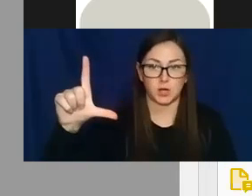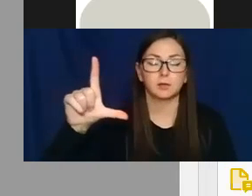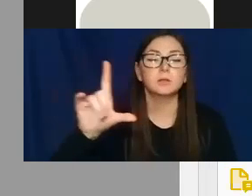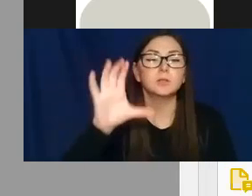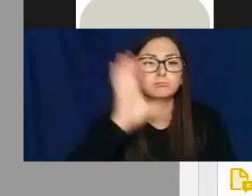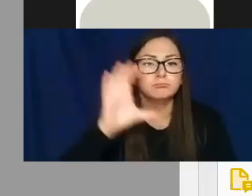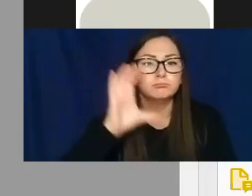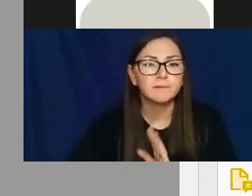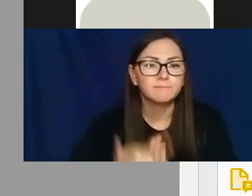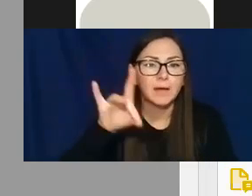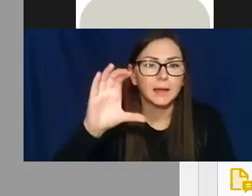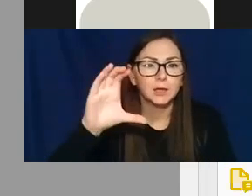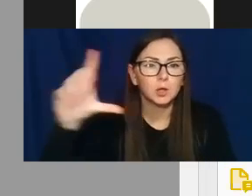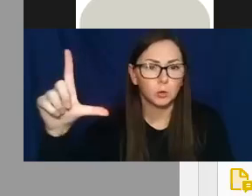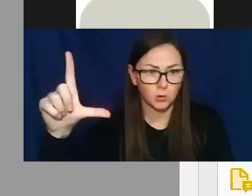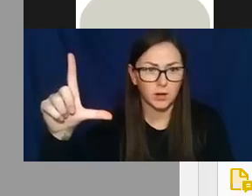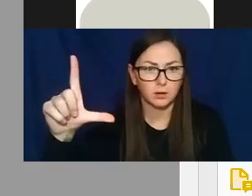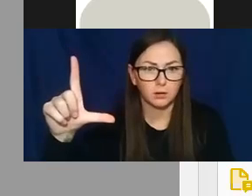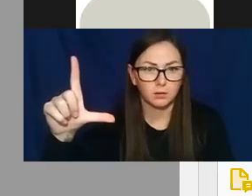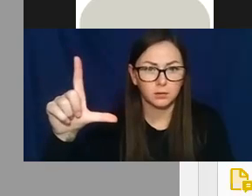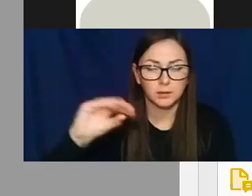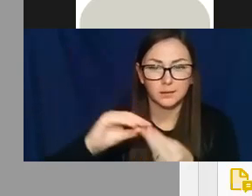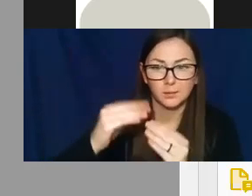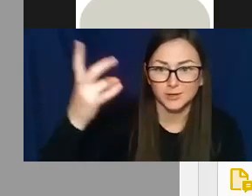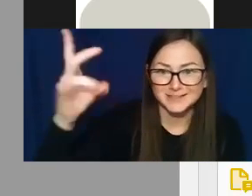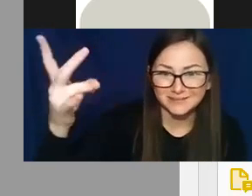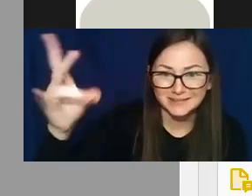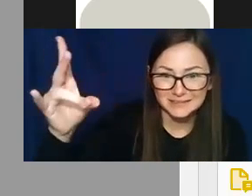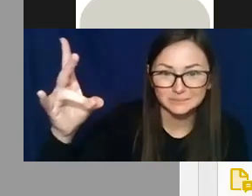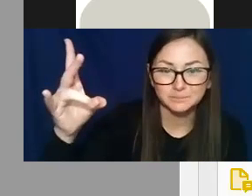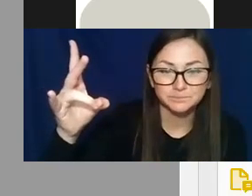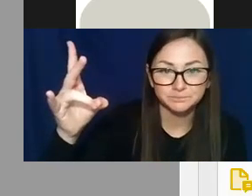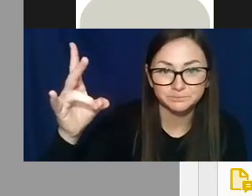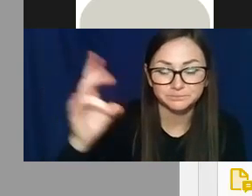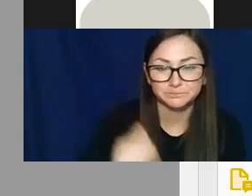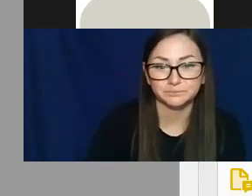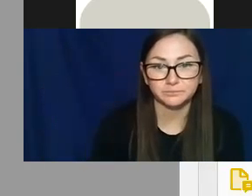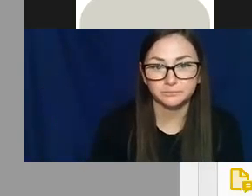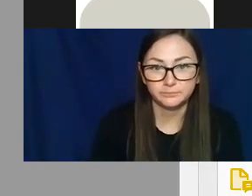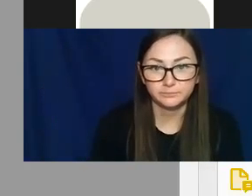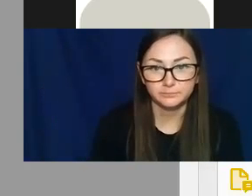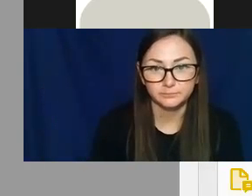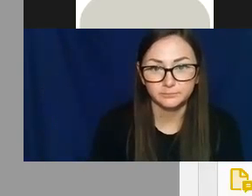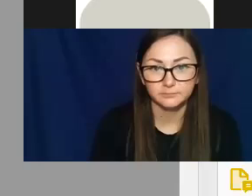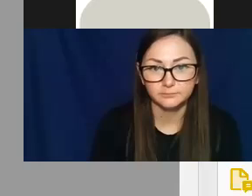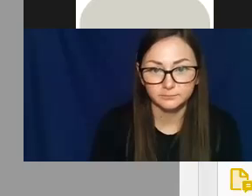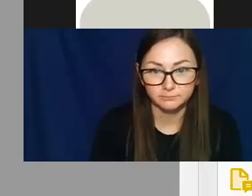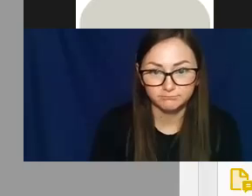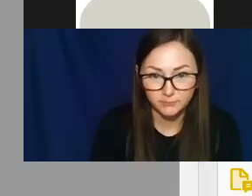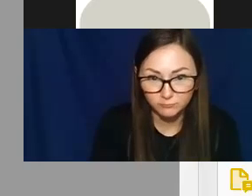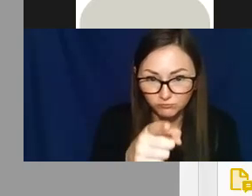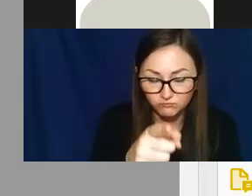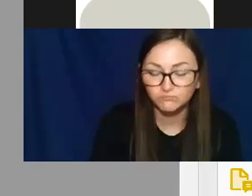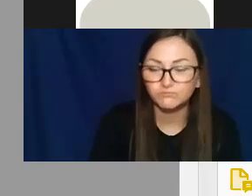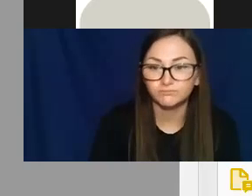Chlorine is number 17, okay? And so let me mark it so we know where it's at. And chlorine's right there,